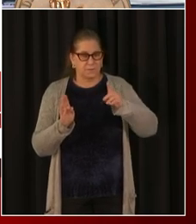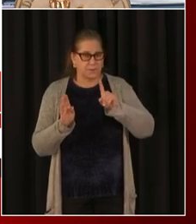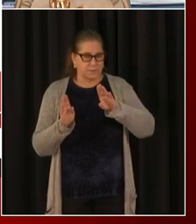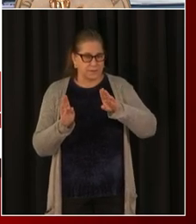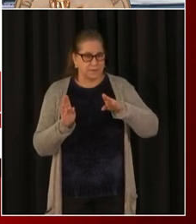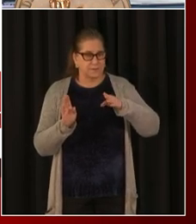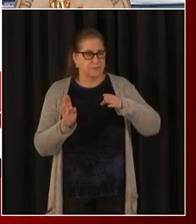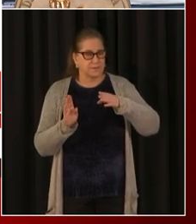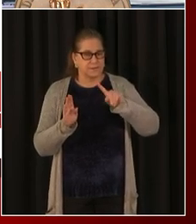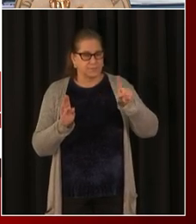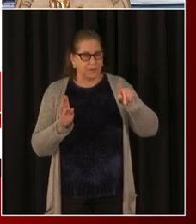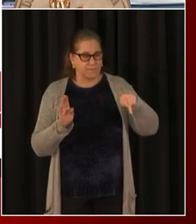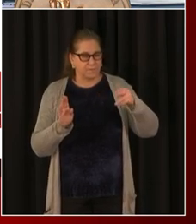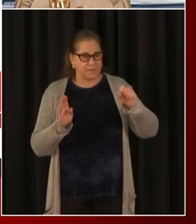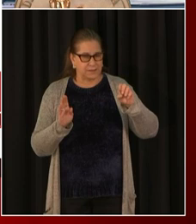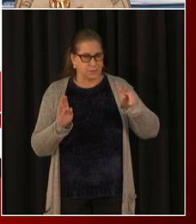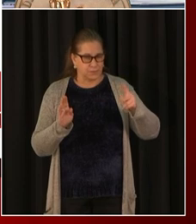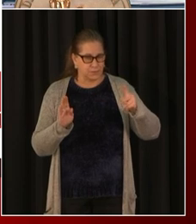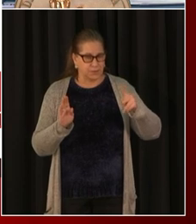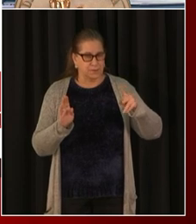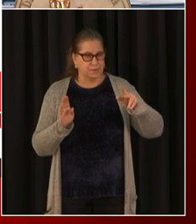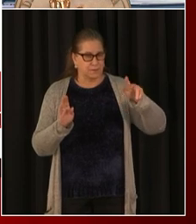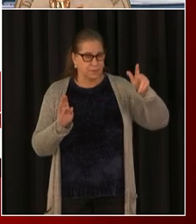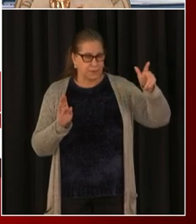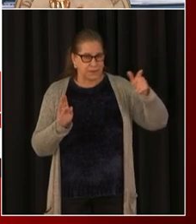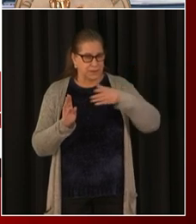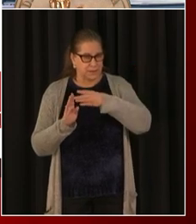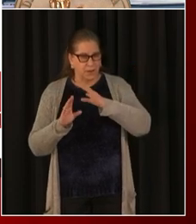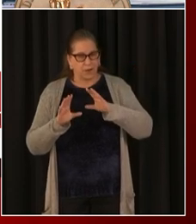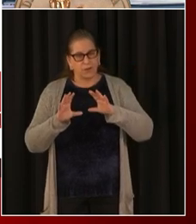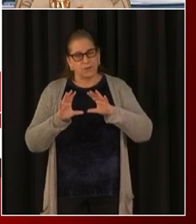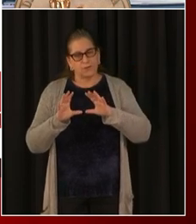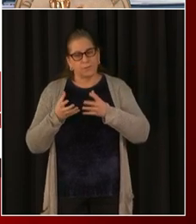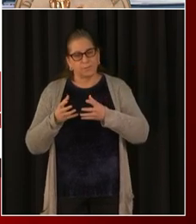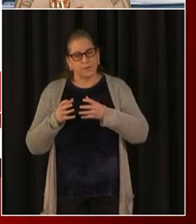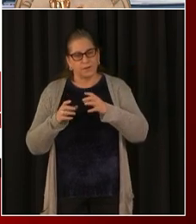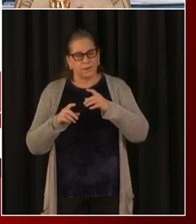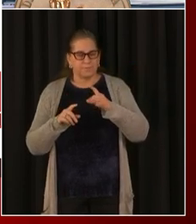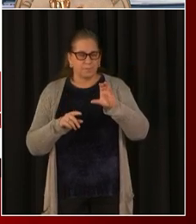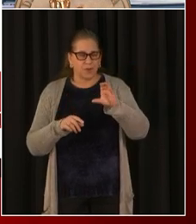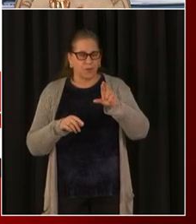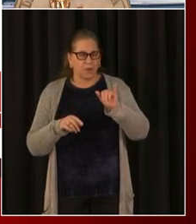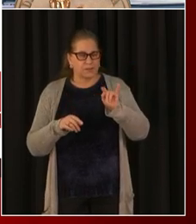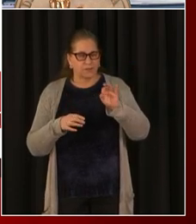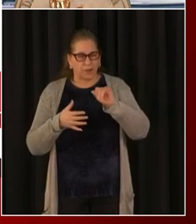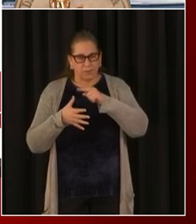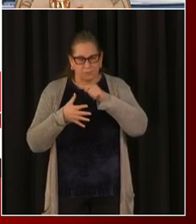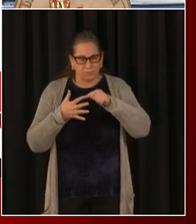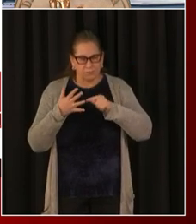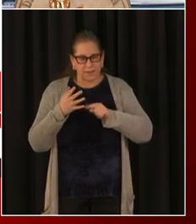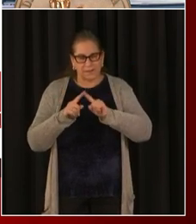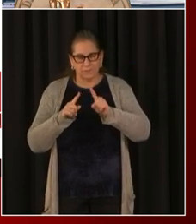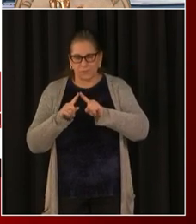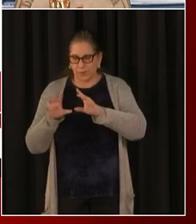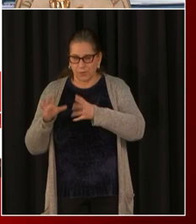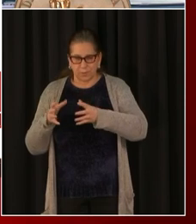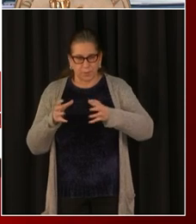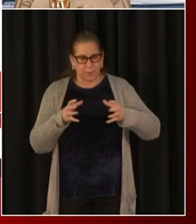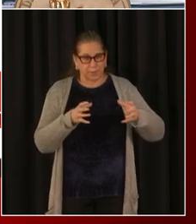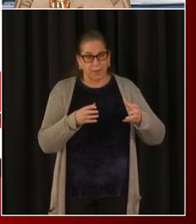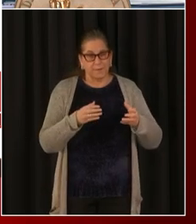yet another phase of vaccine eligibility. So far,